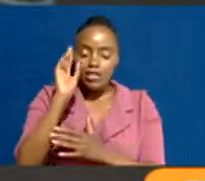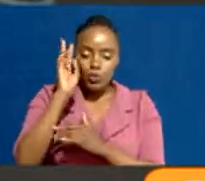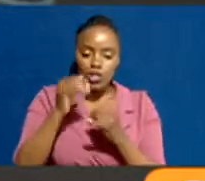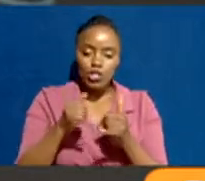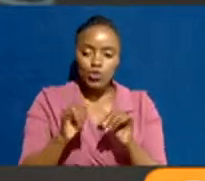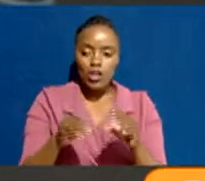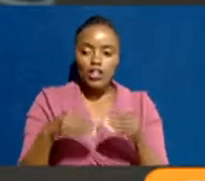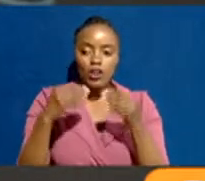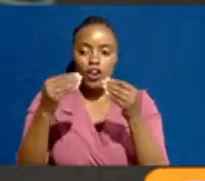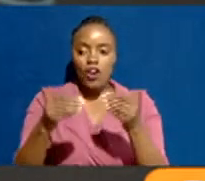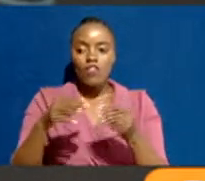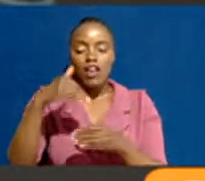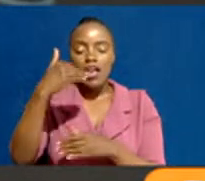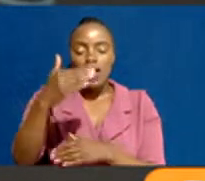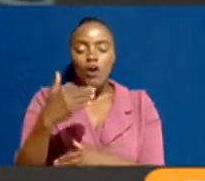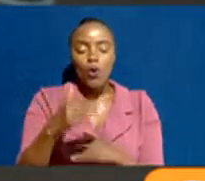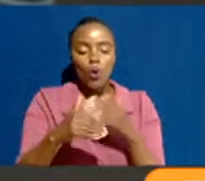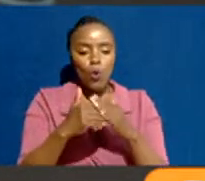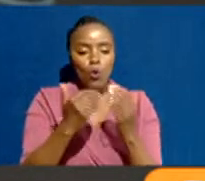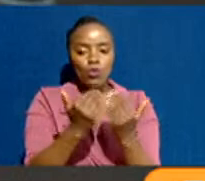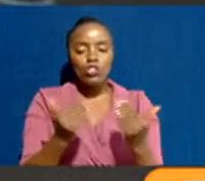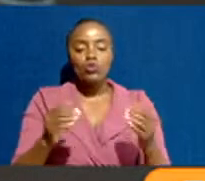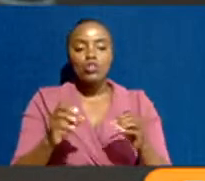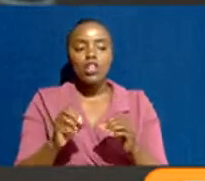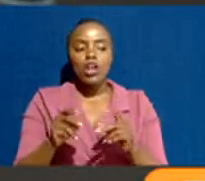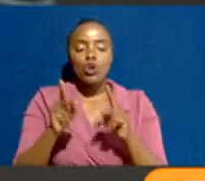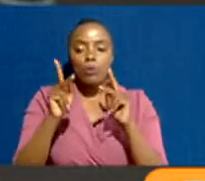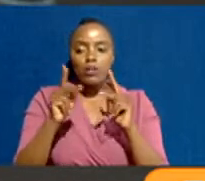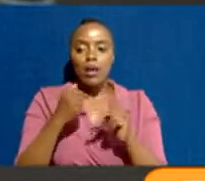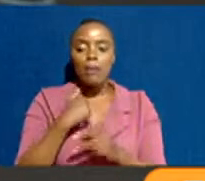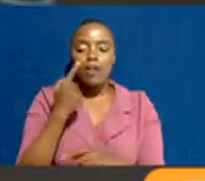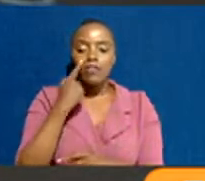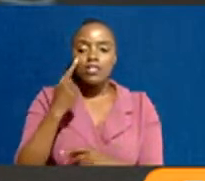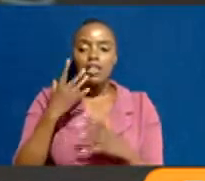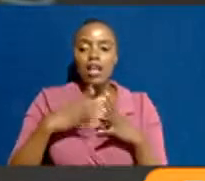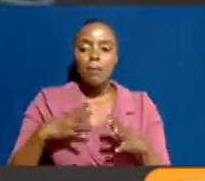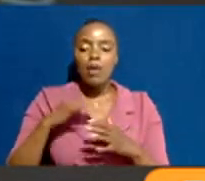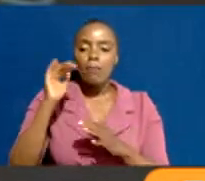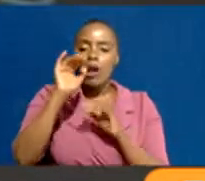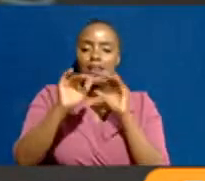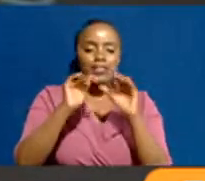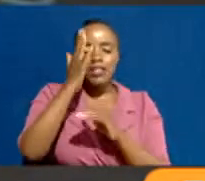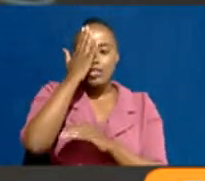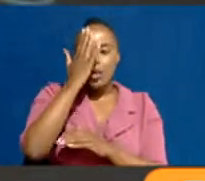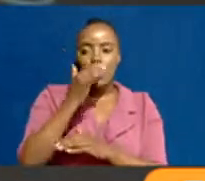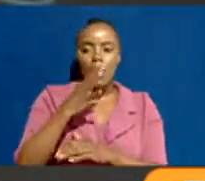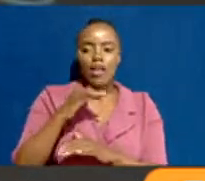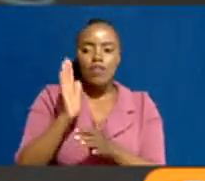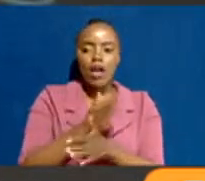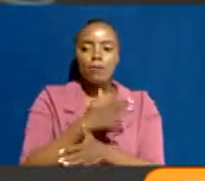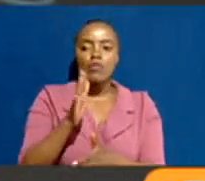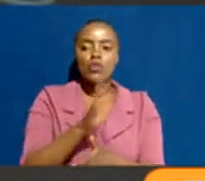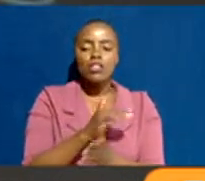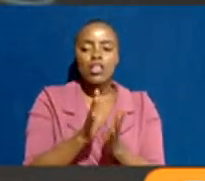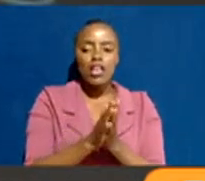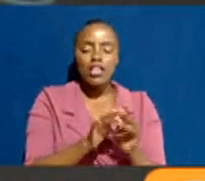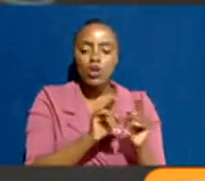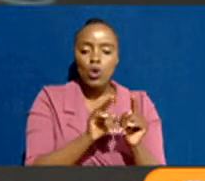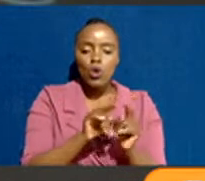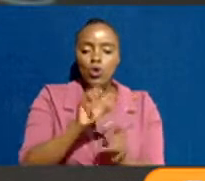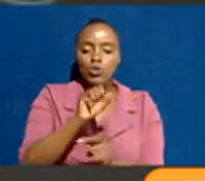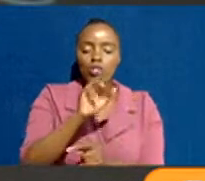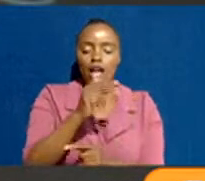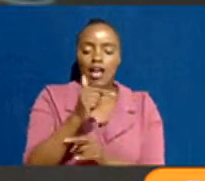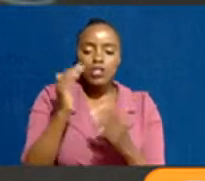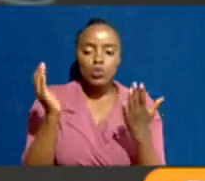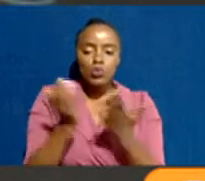and offer every child an opportunity. I have seen people asking why did music and arts and craft get